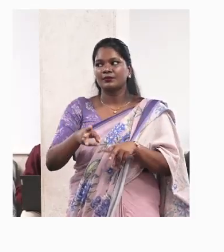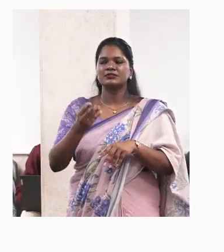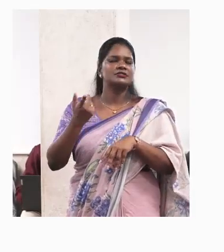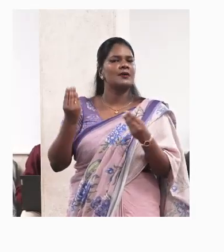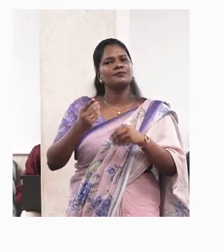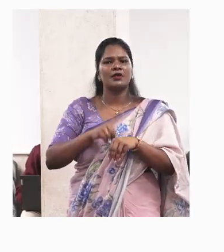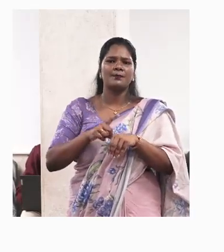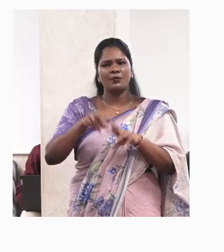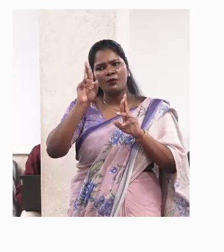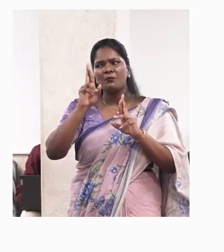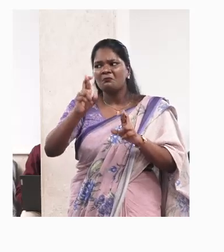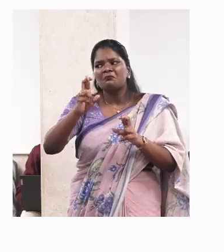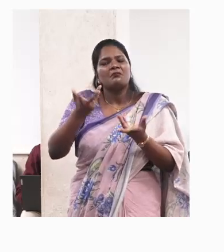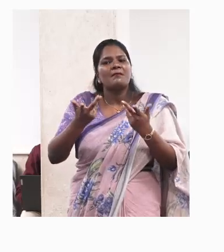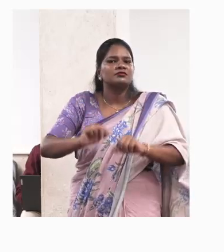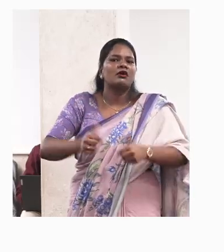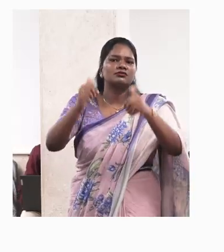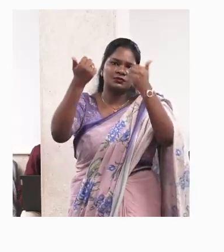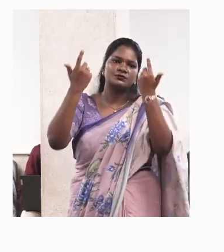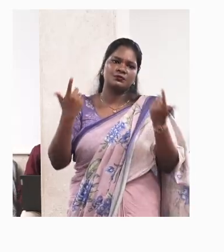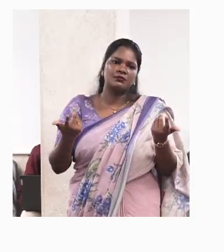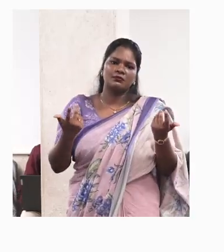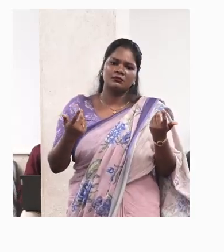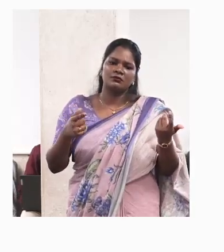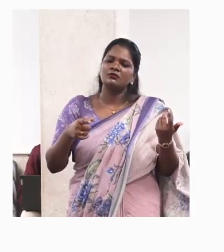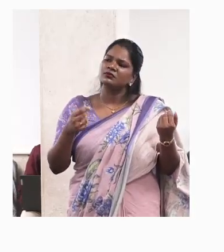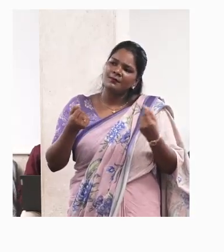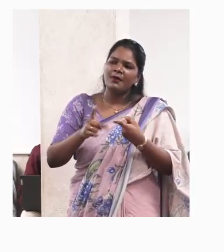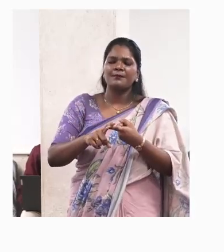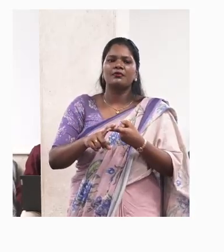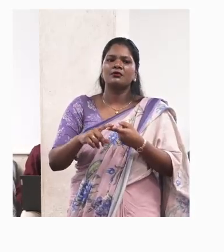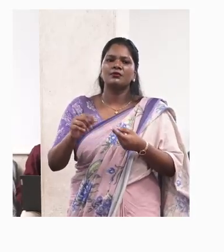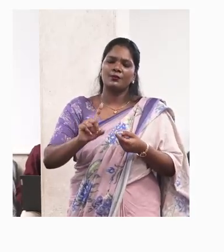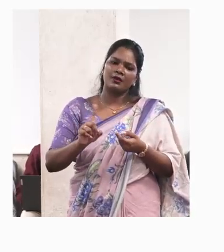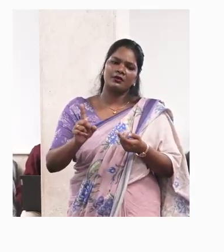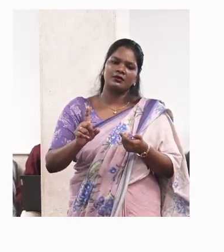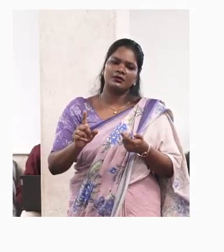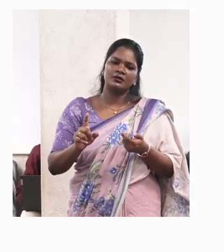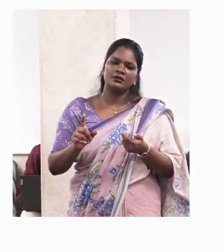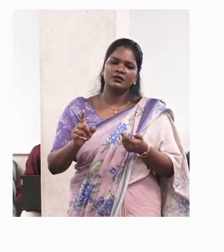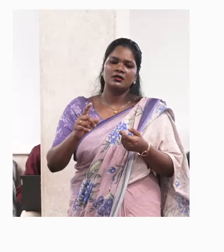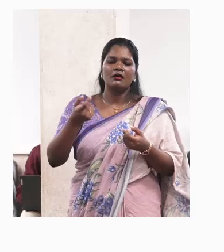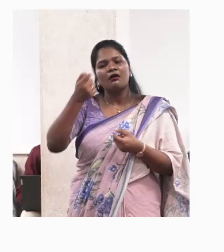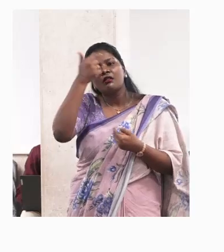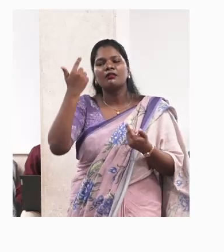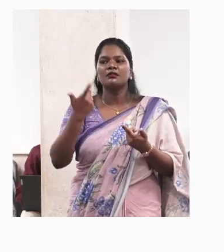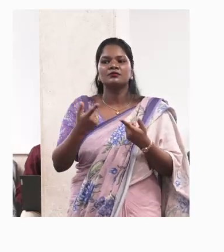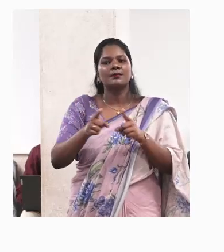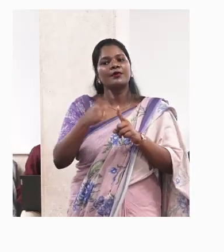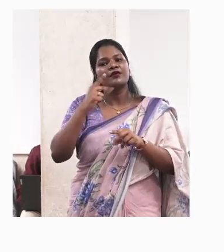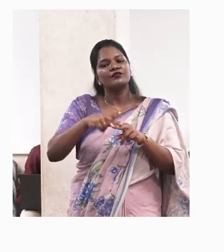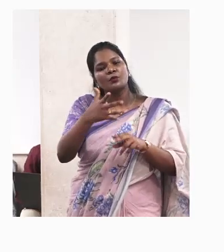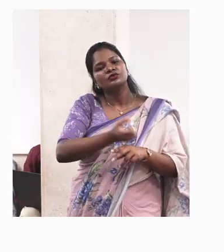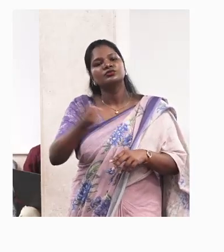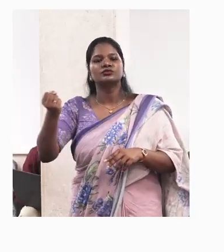Sometimes is not successful. There are also the situation where, unfortunately, you have to take a